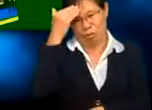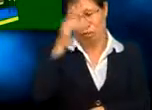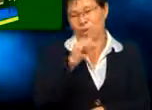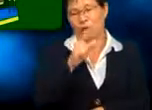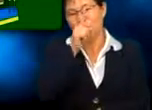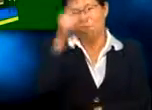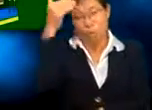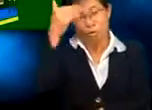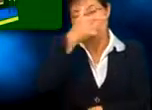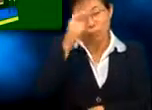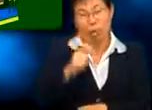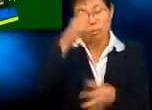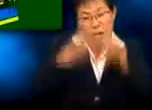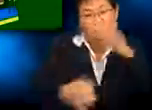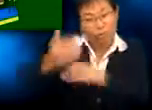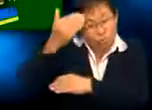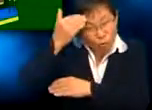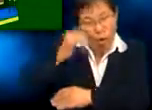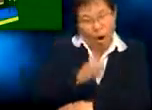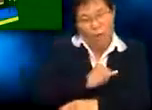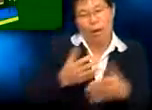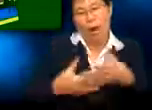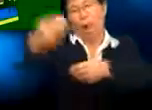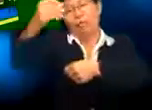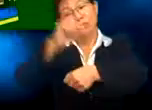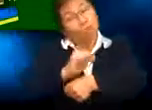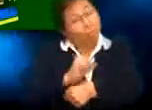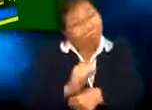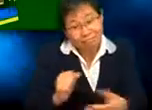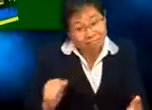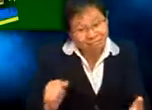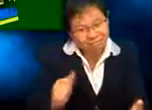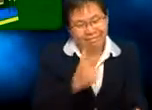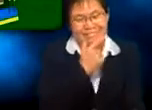supposed to know that, because if you did, I'd be out of a job.